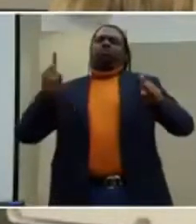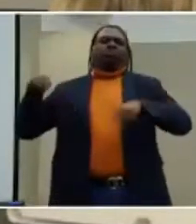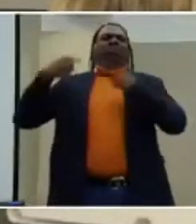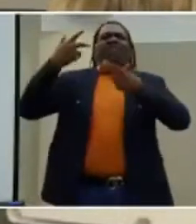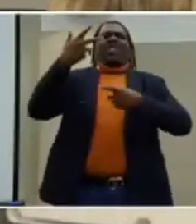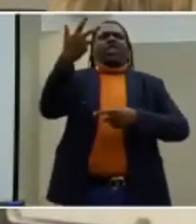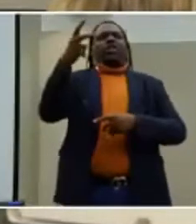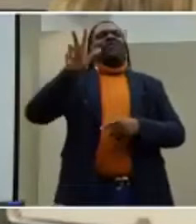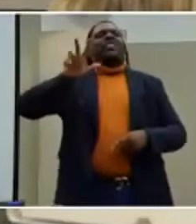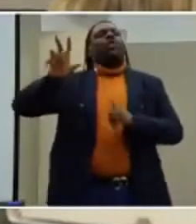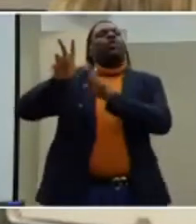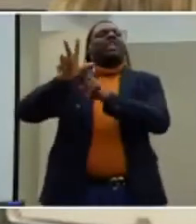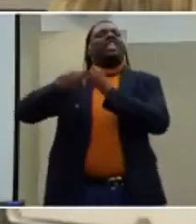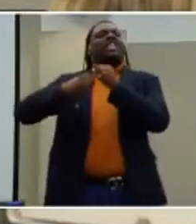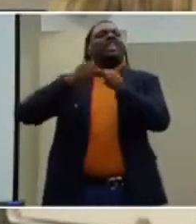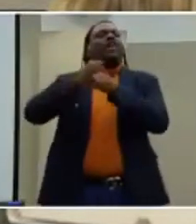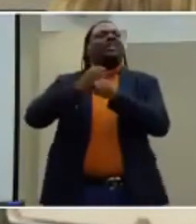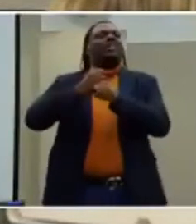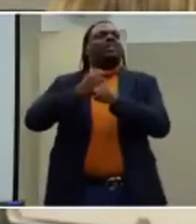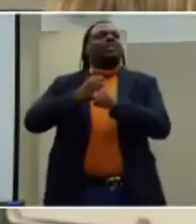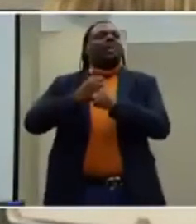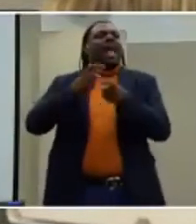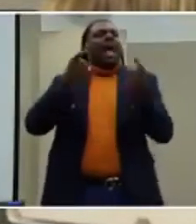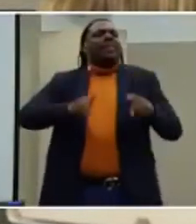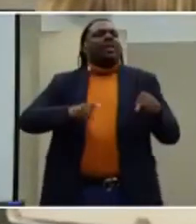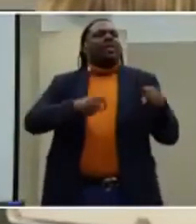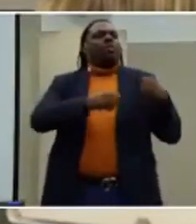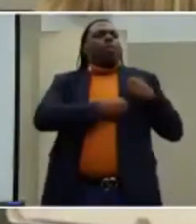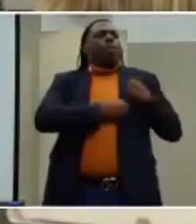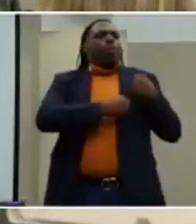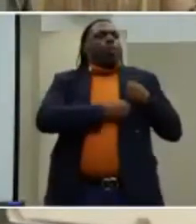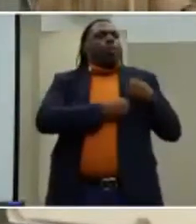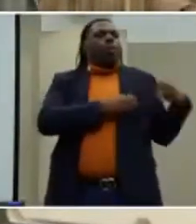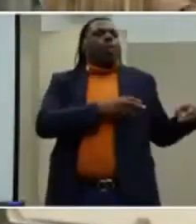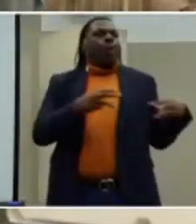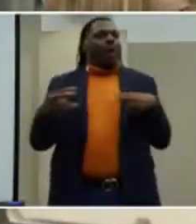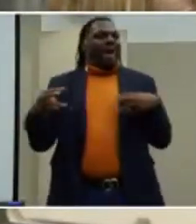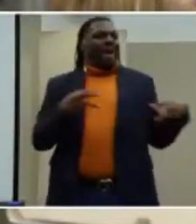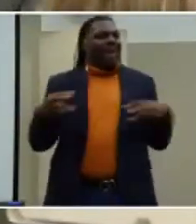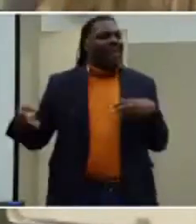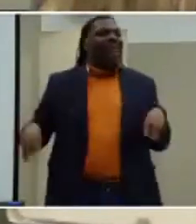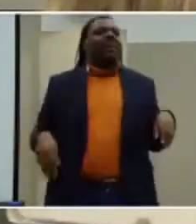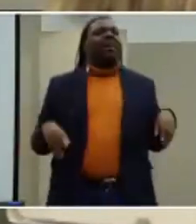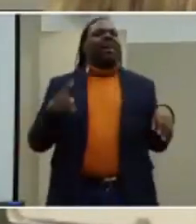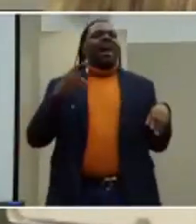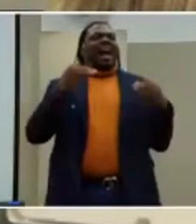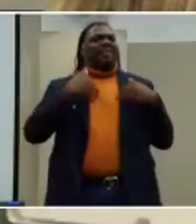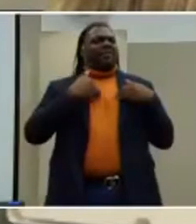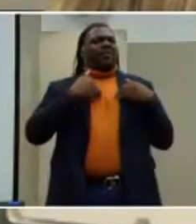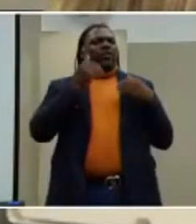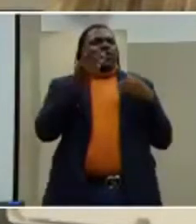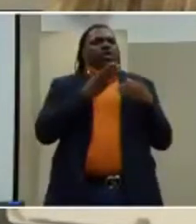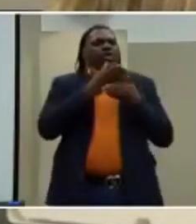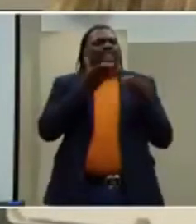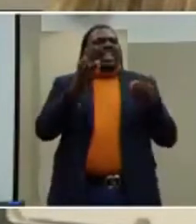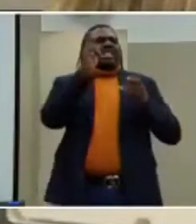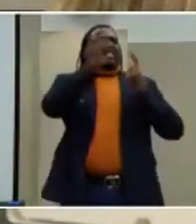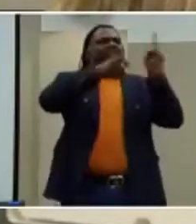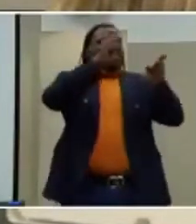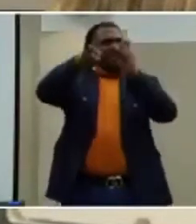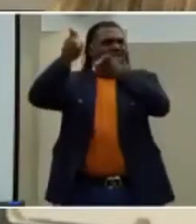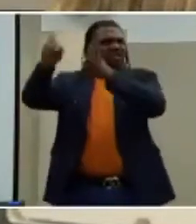since being injured in Vietnam. I have a handout that's being given out to the members of the board. And